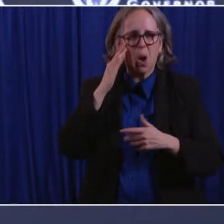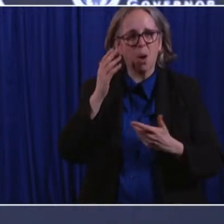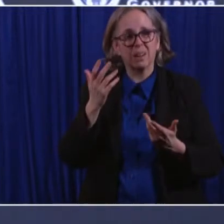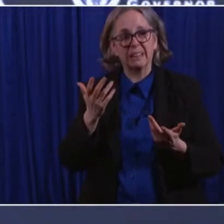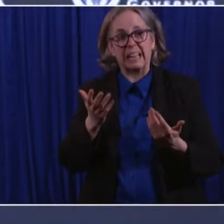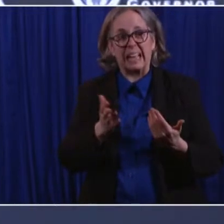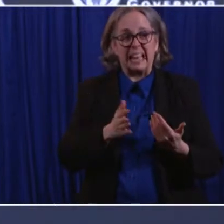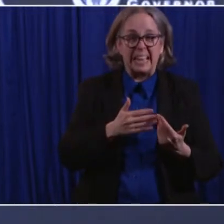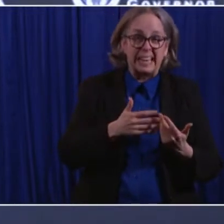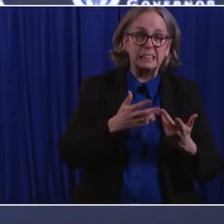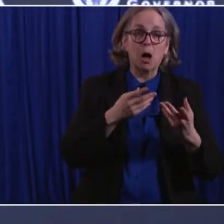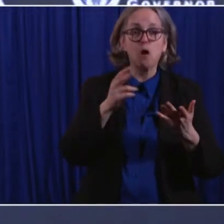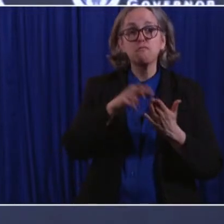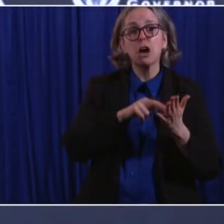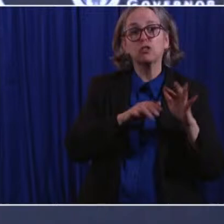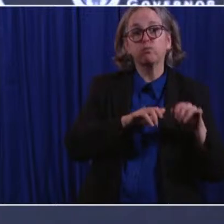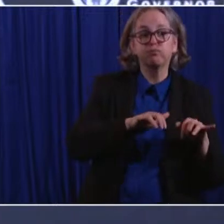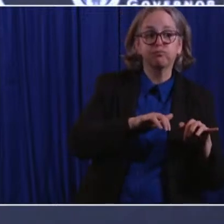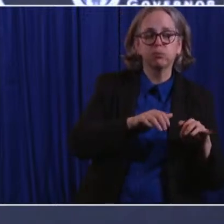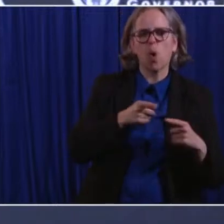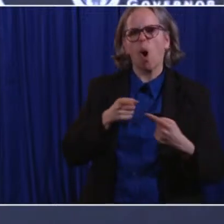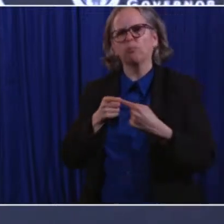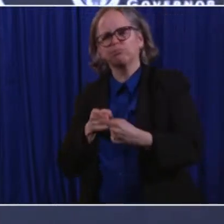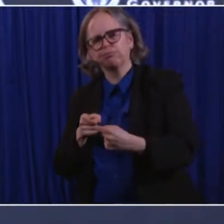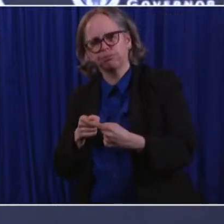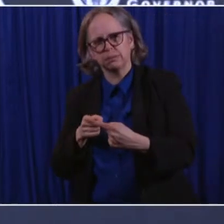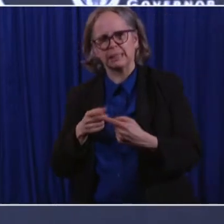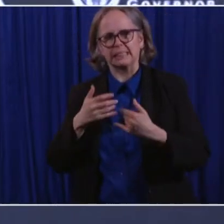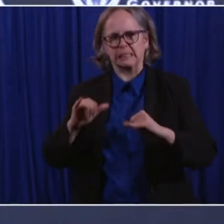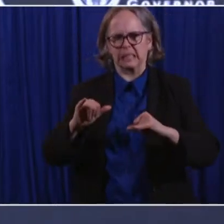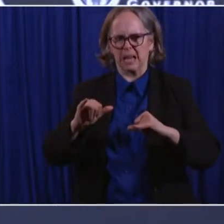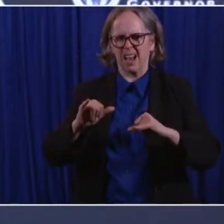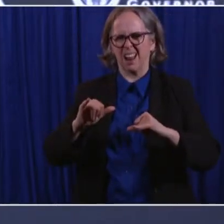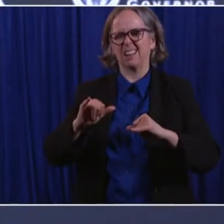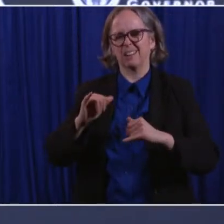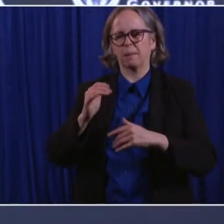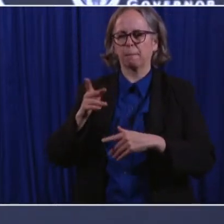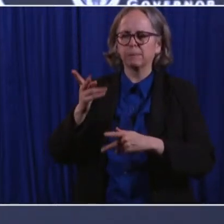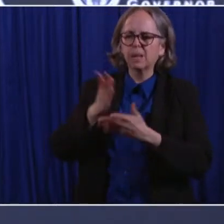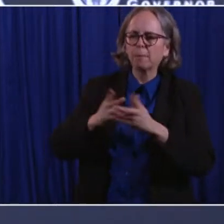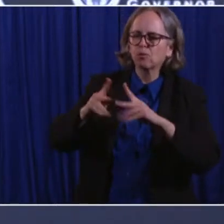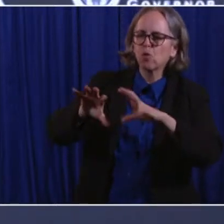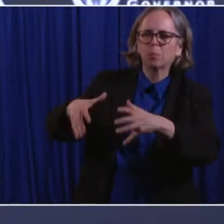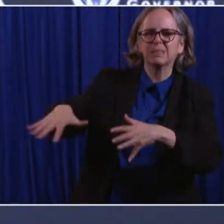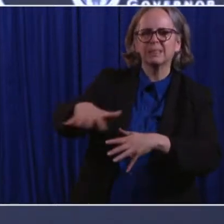to some people because of whatever their situation in life happens to be.